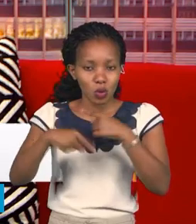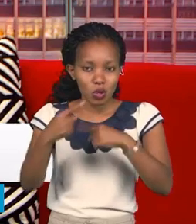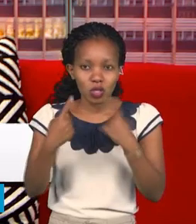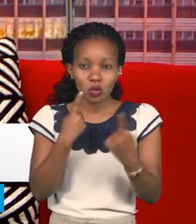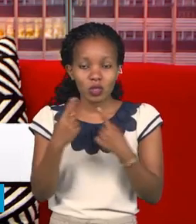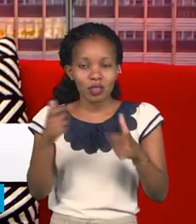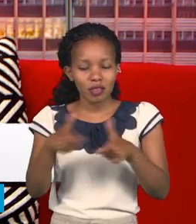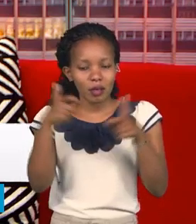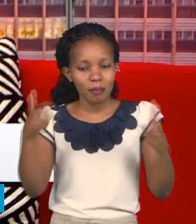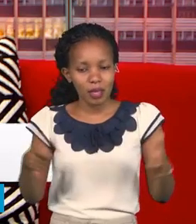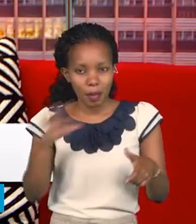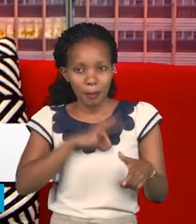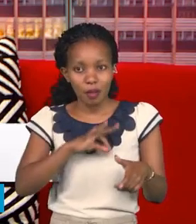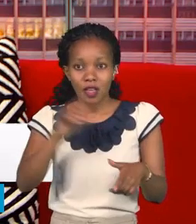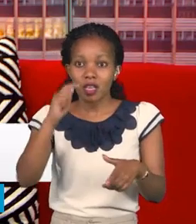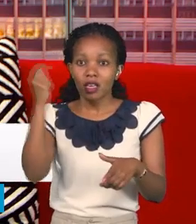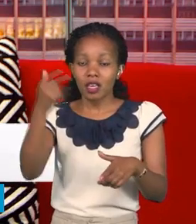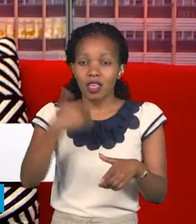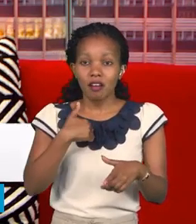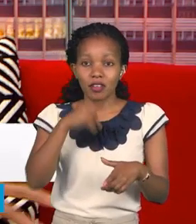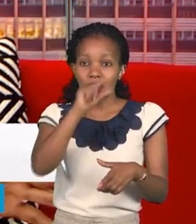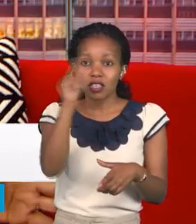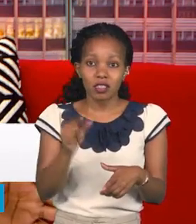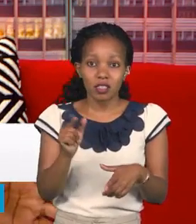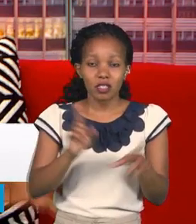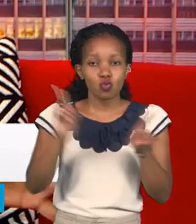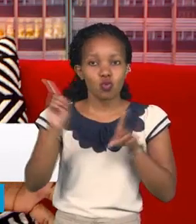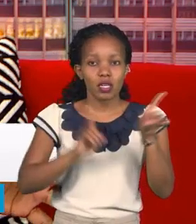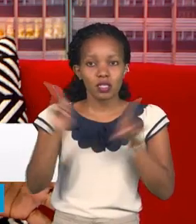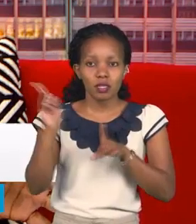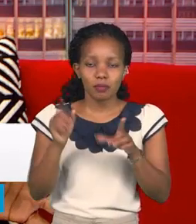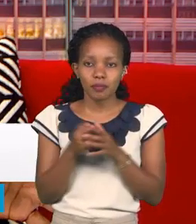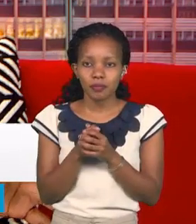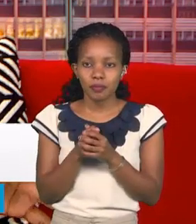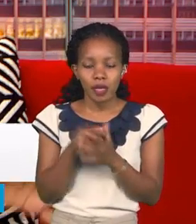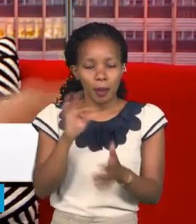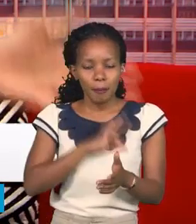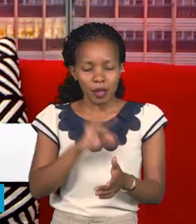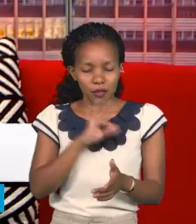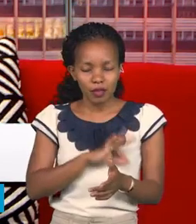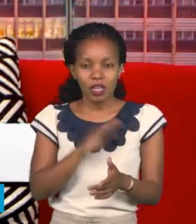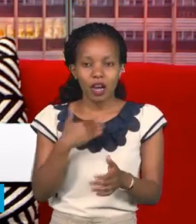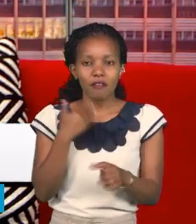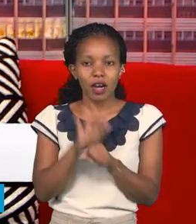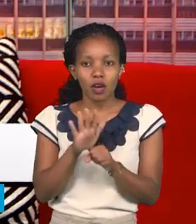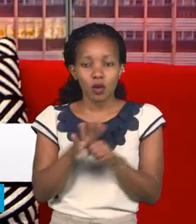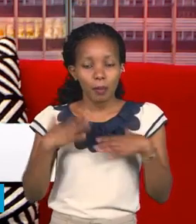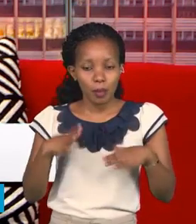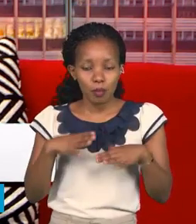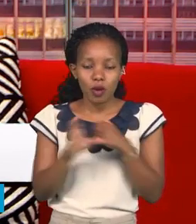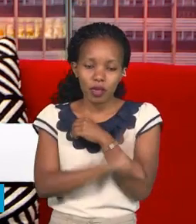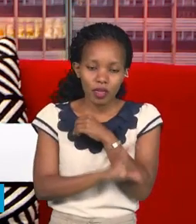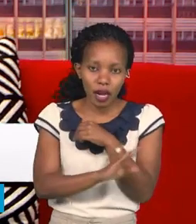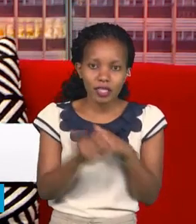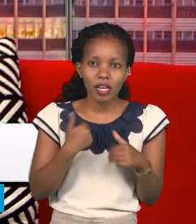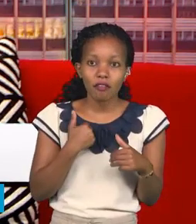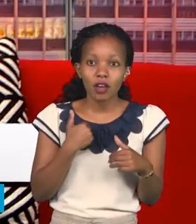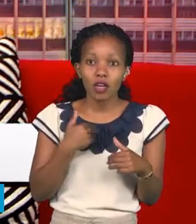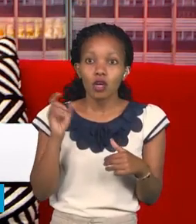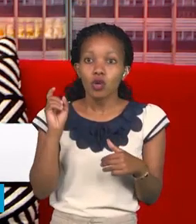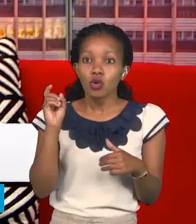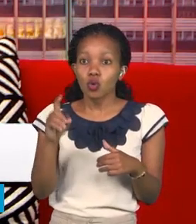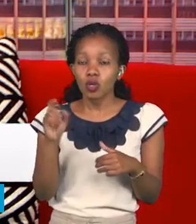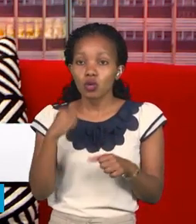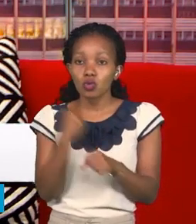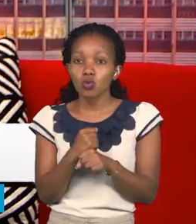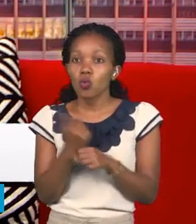you know, the biggest advantage that Kenya has got in the region is the tourism. Okay. The strategic advantage. Absolutely. You already have people in the country. All you need to know, all you